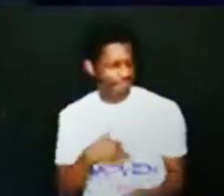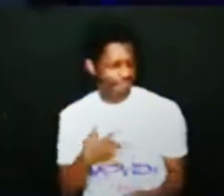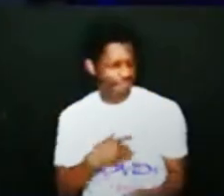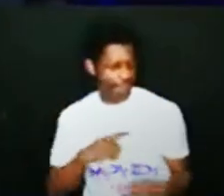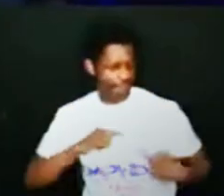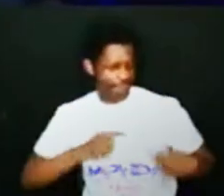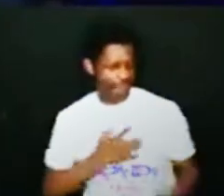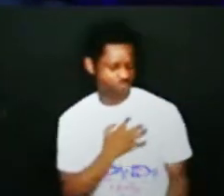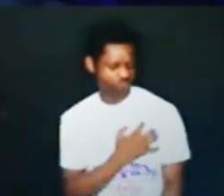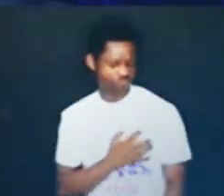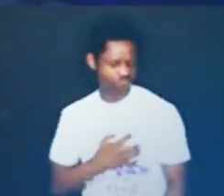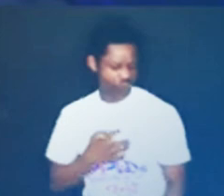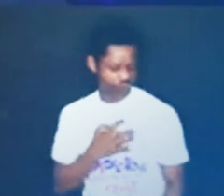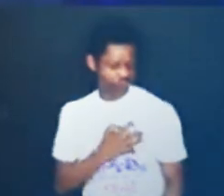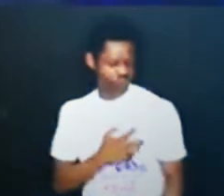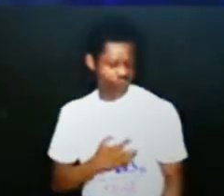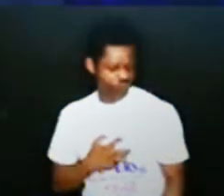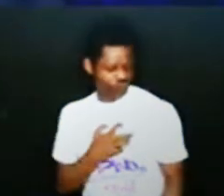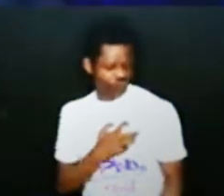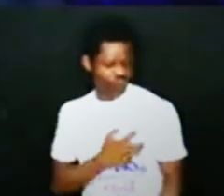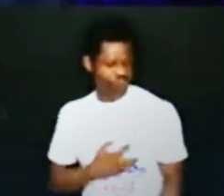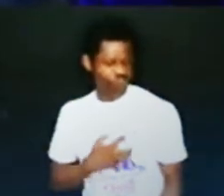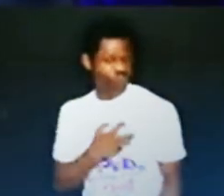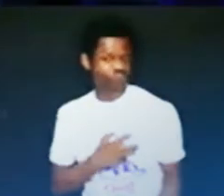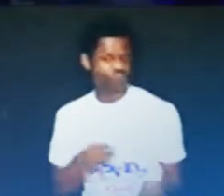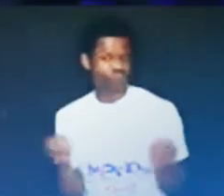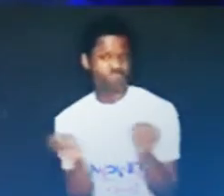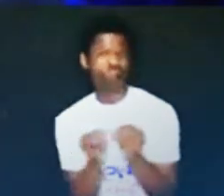It annoys them.